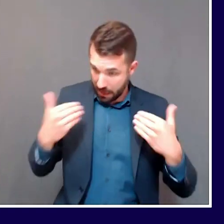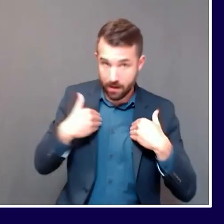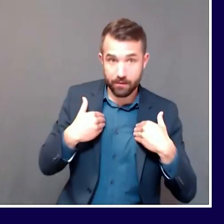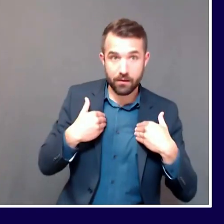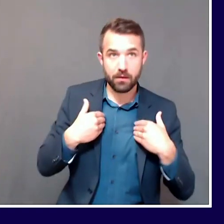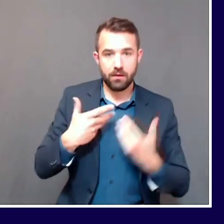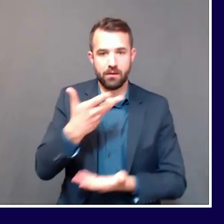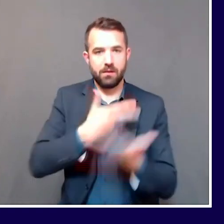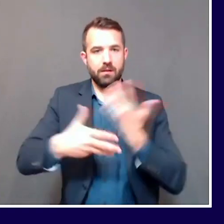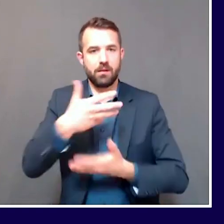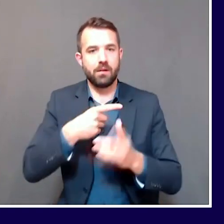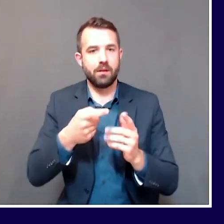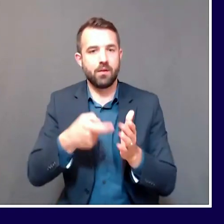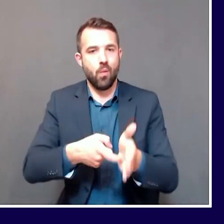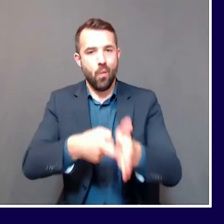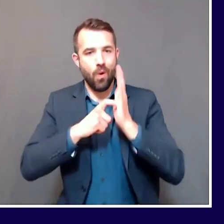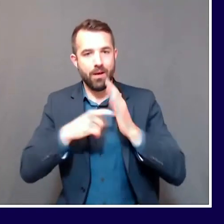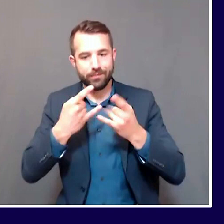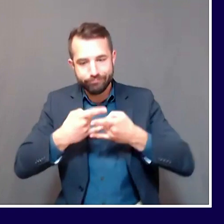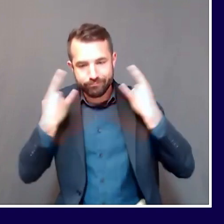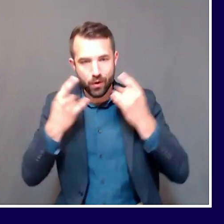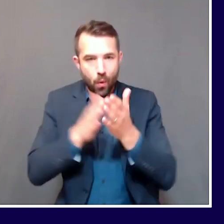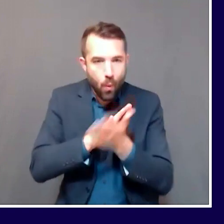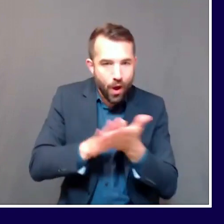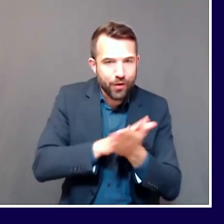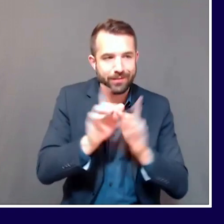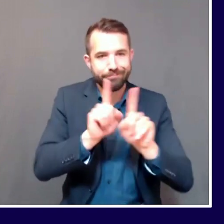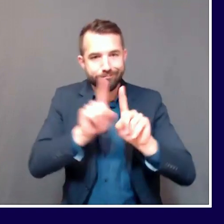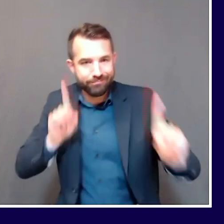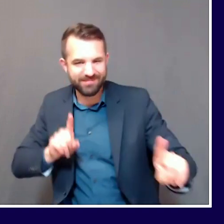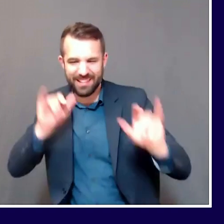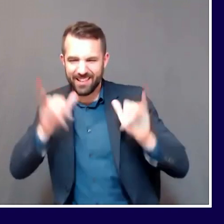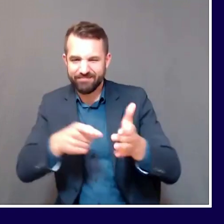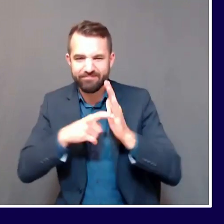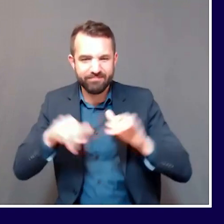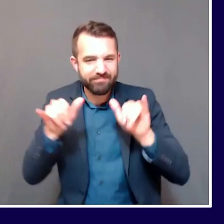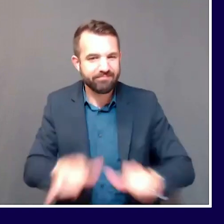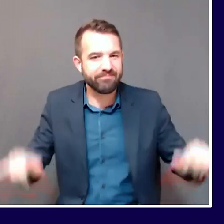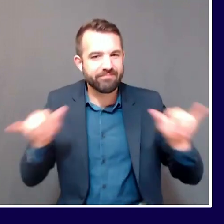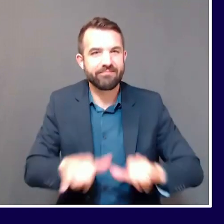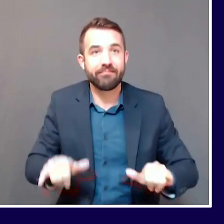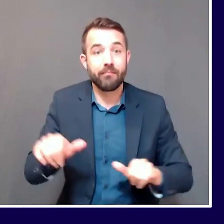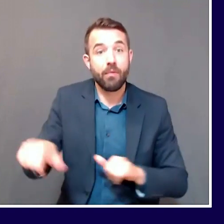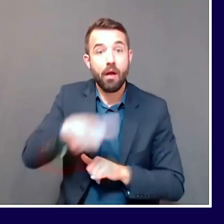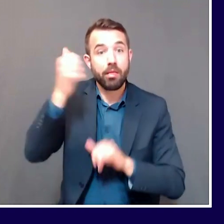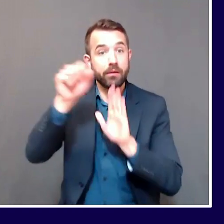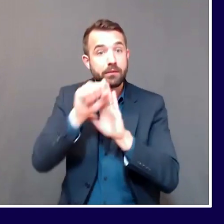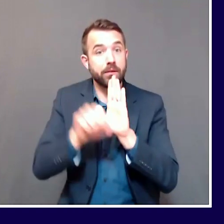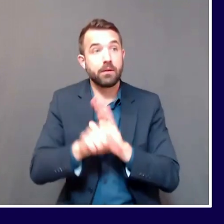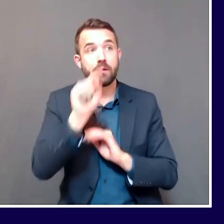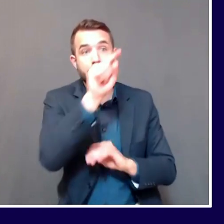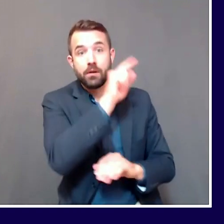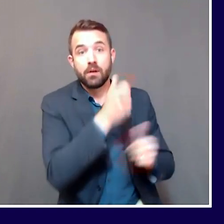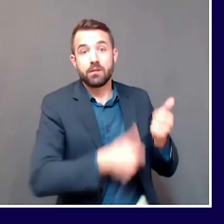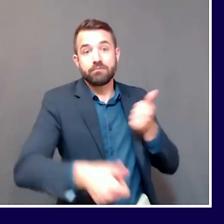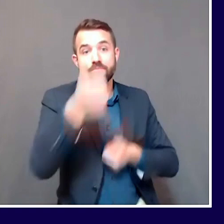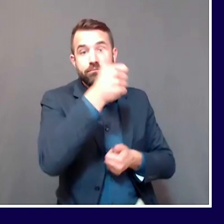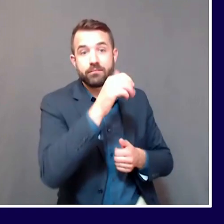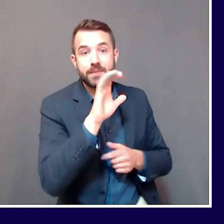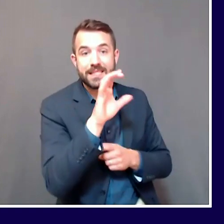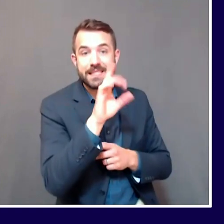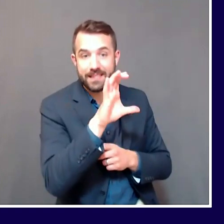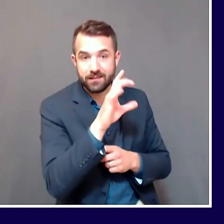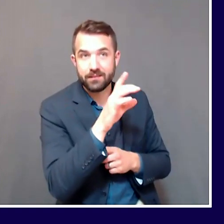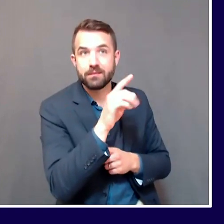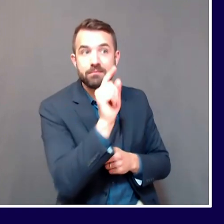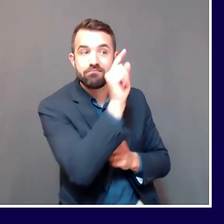One of the risks that I've heard from colleagues in other states is that moving in that direction has could lead